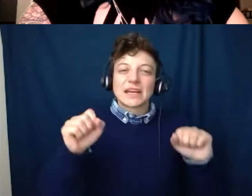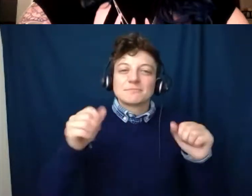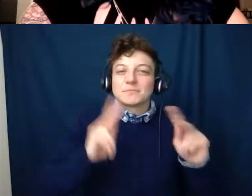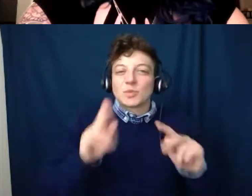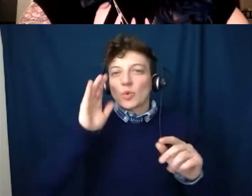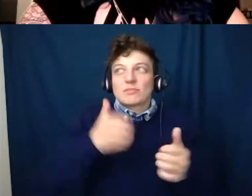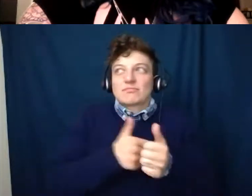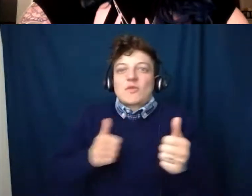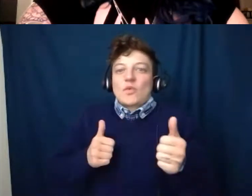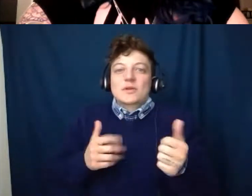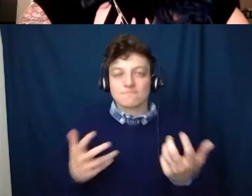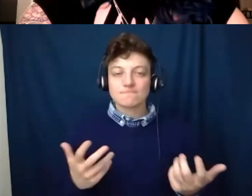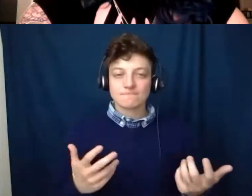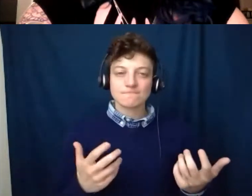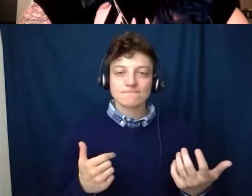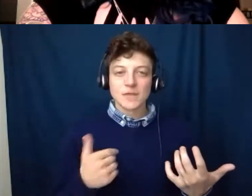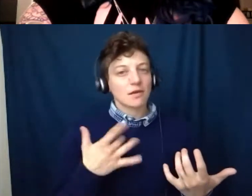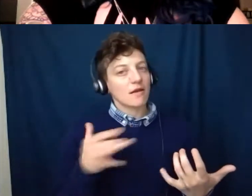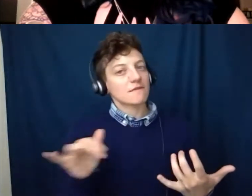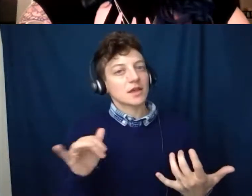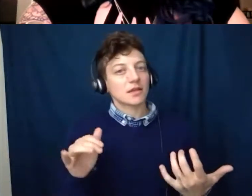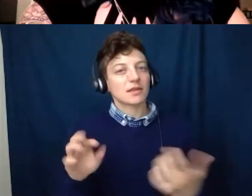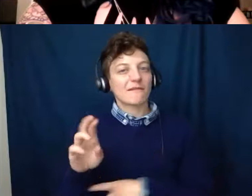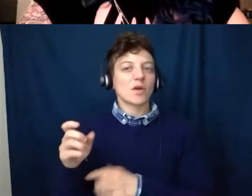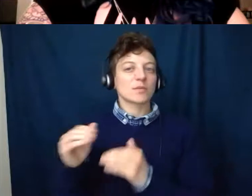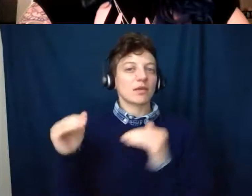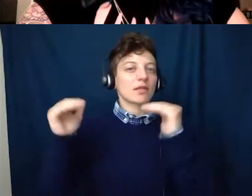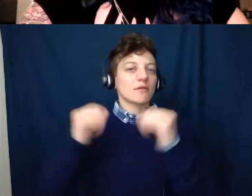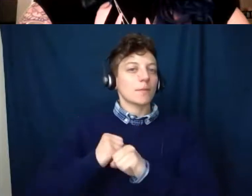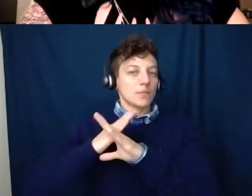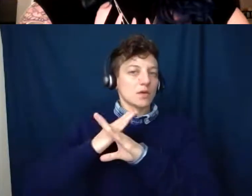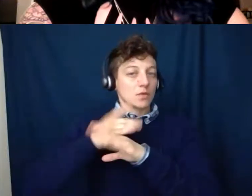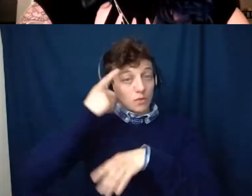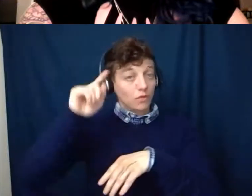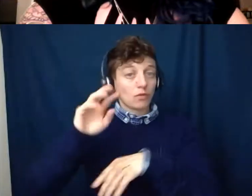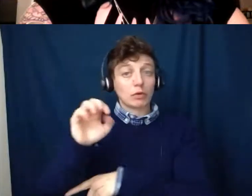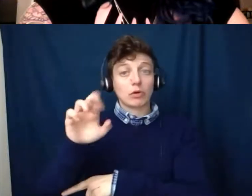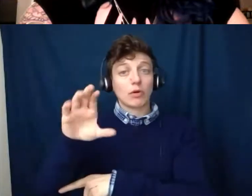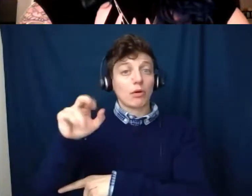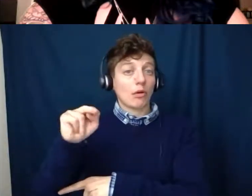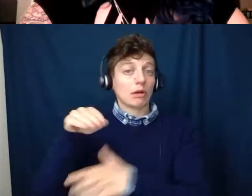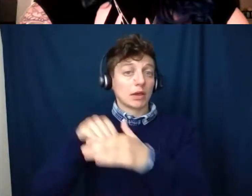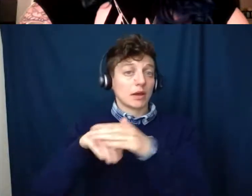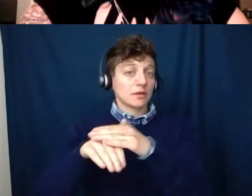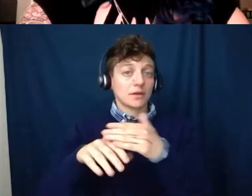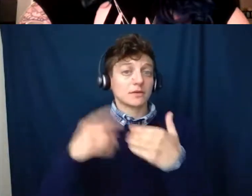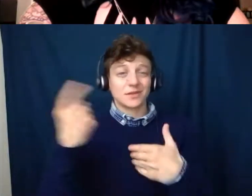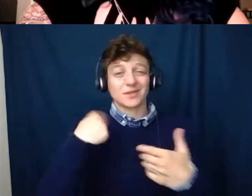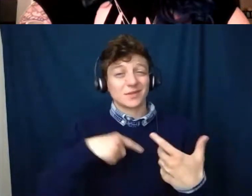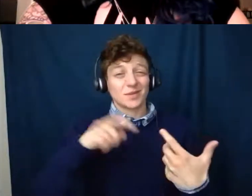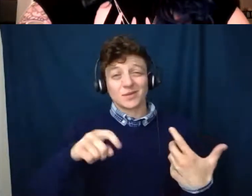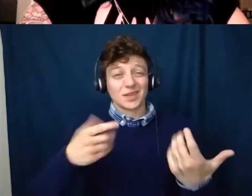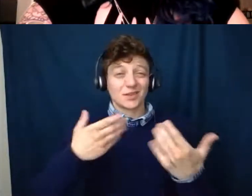that I think is these pharmacy level barriers to Narcan access is something that we really need to think about